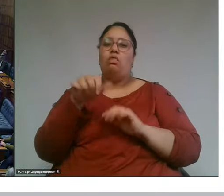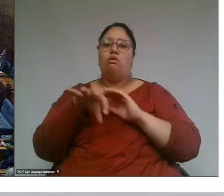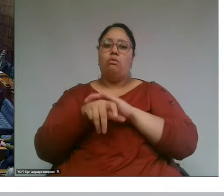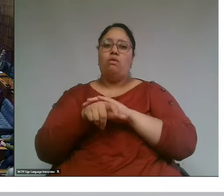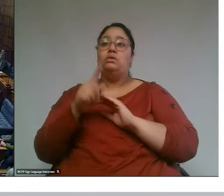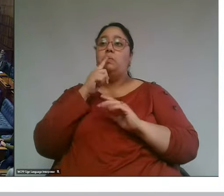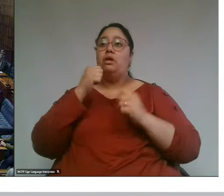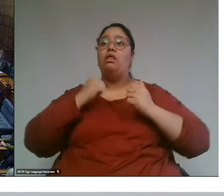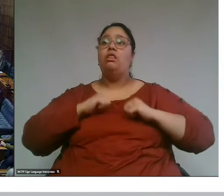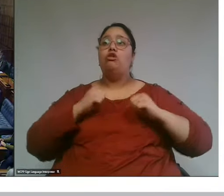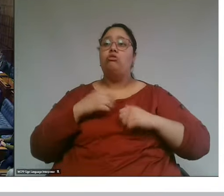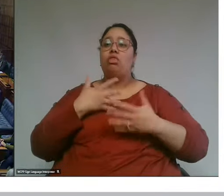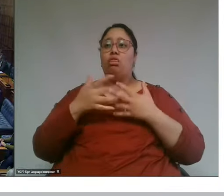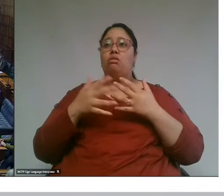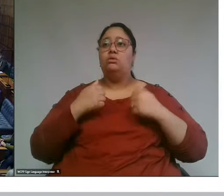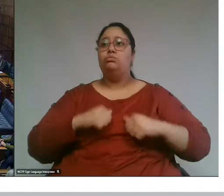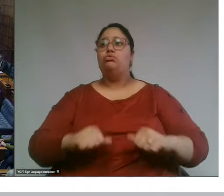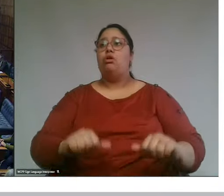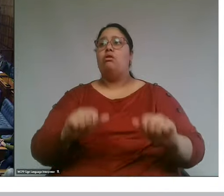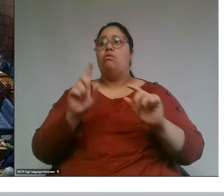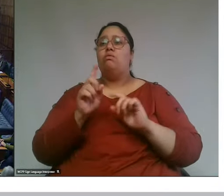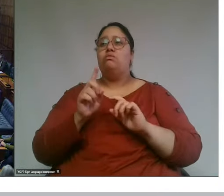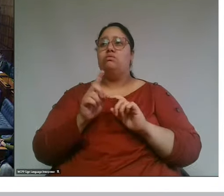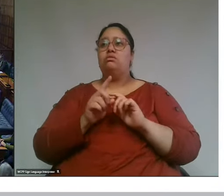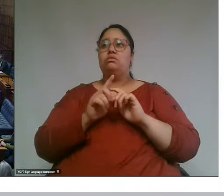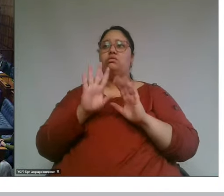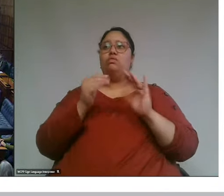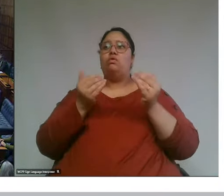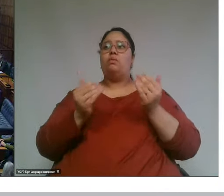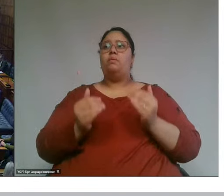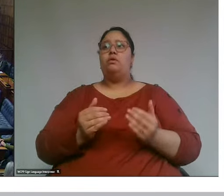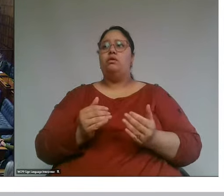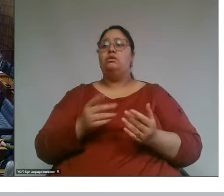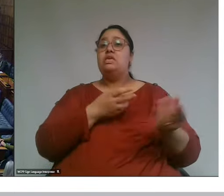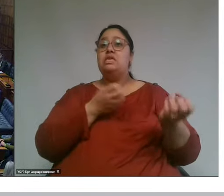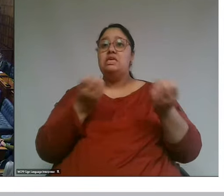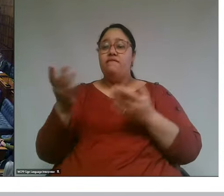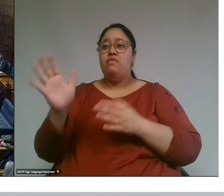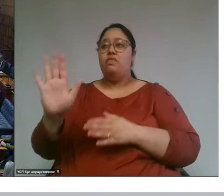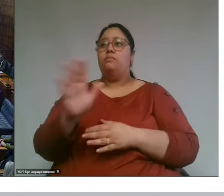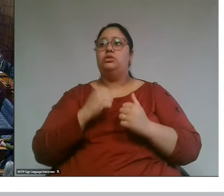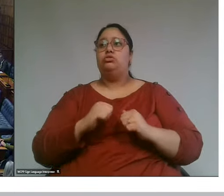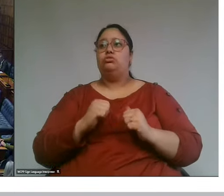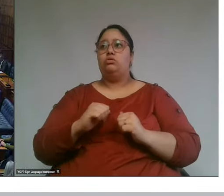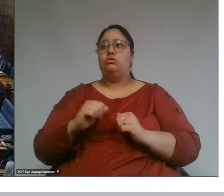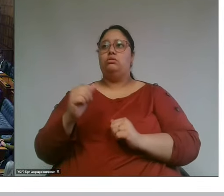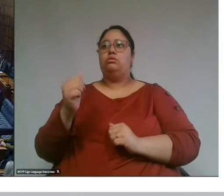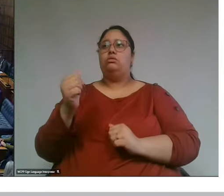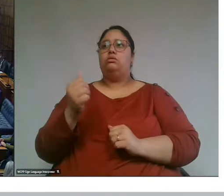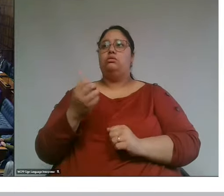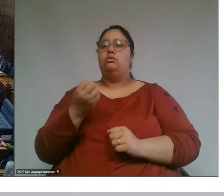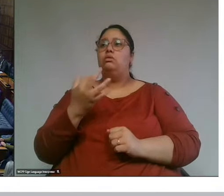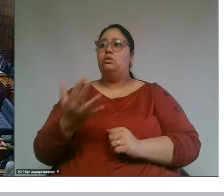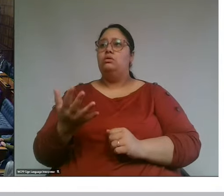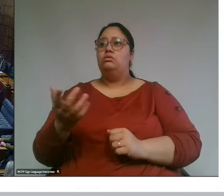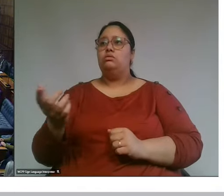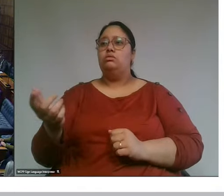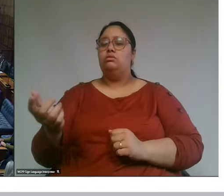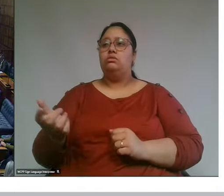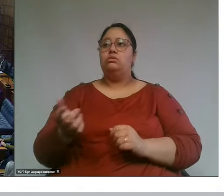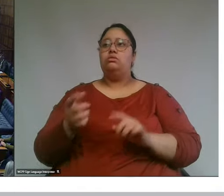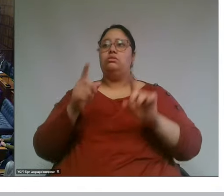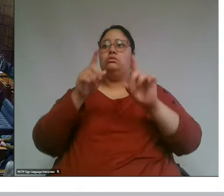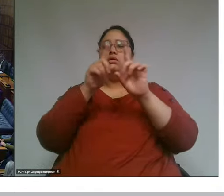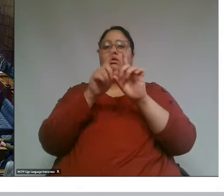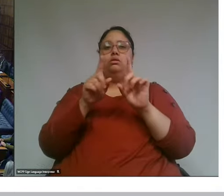not necessarily working because I mean that's actually comparing apples and oranges because you must be compared um with the